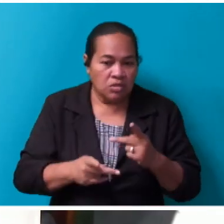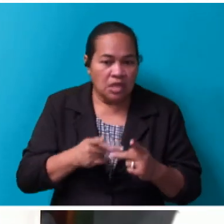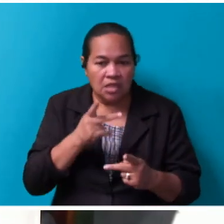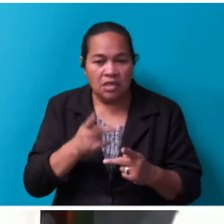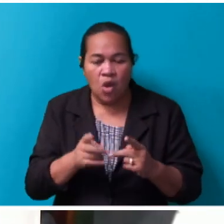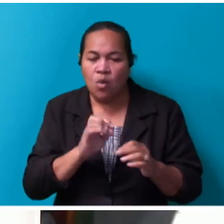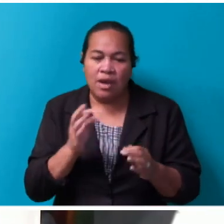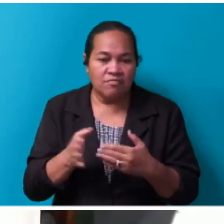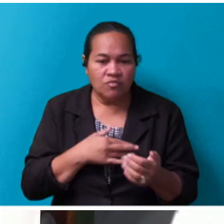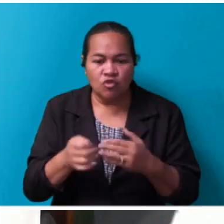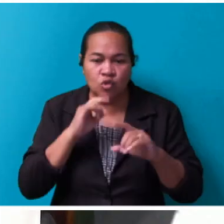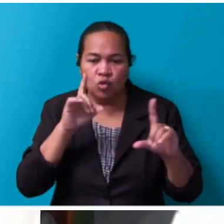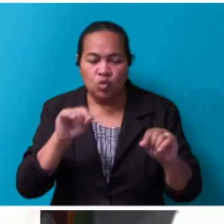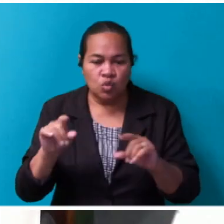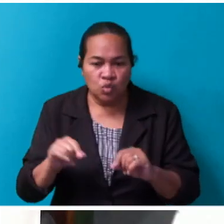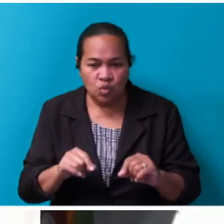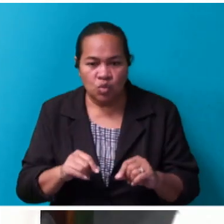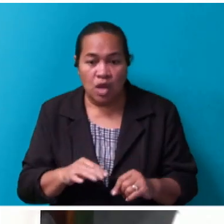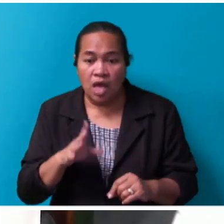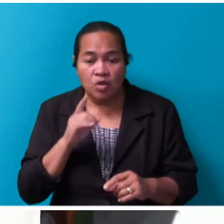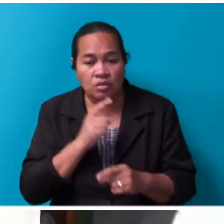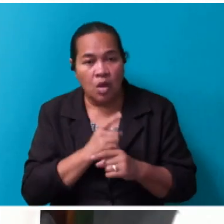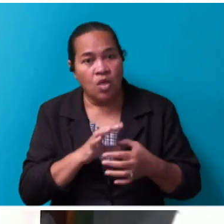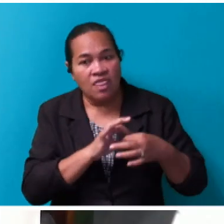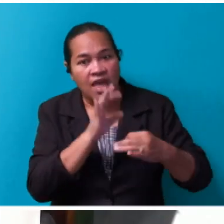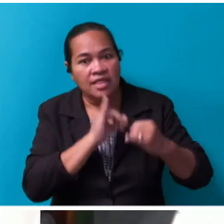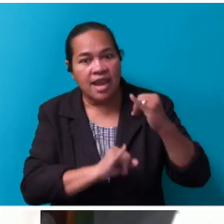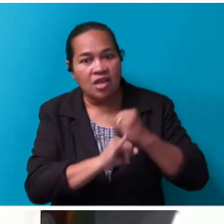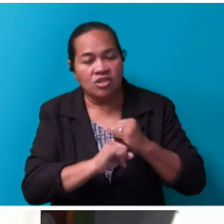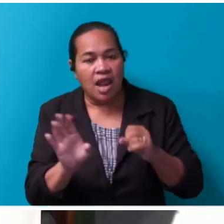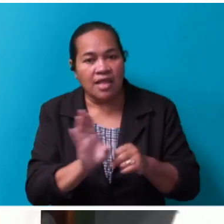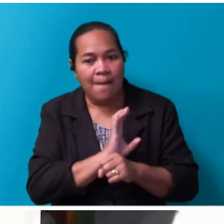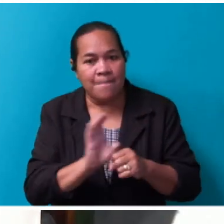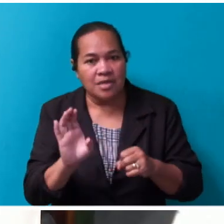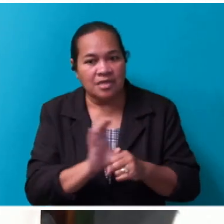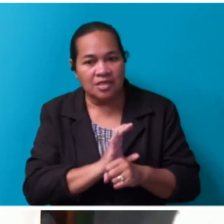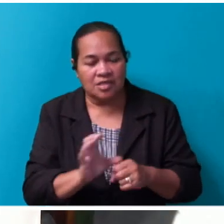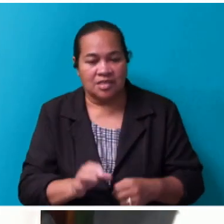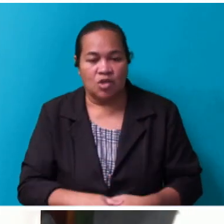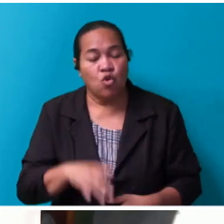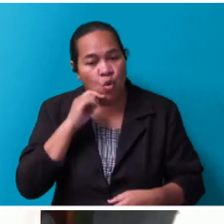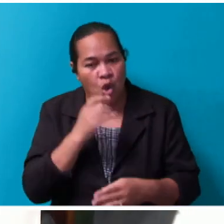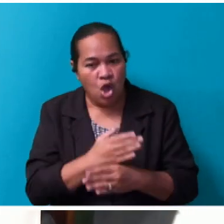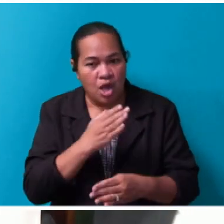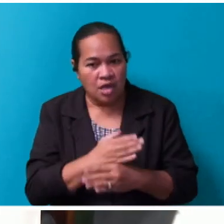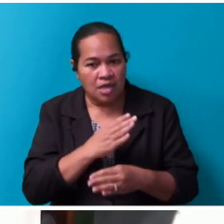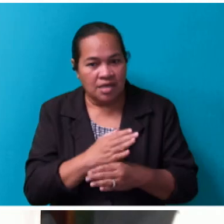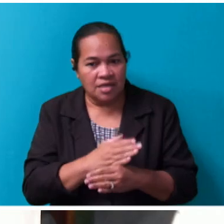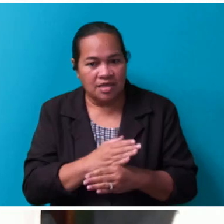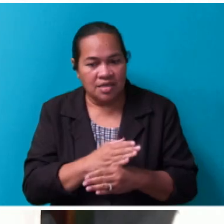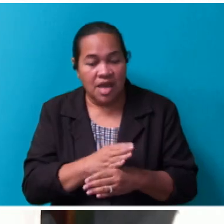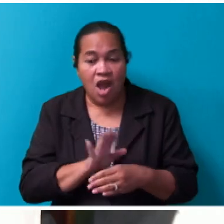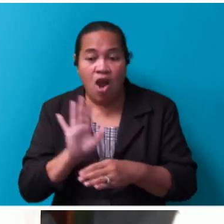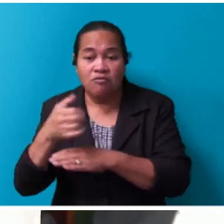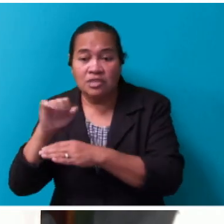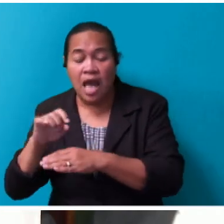do, and you're actually dealing with international companies. So in essence, you're actually working in an offshore, but